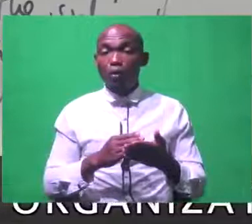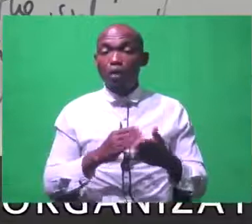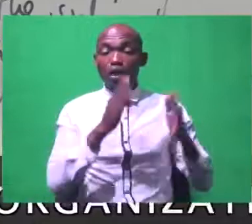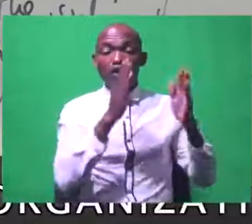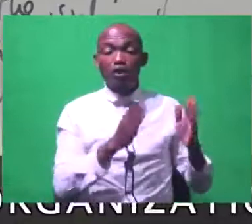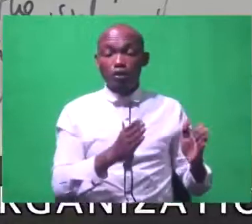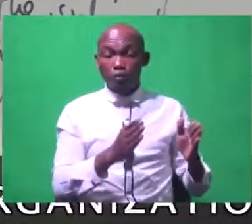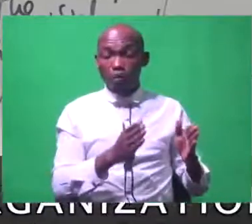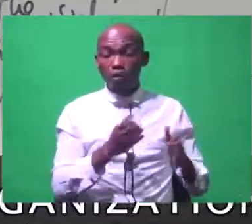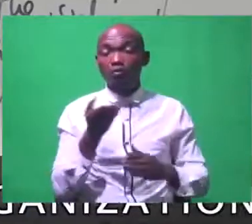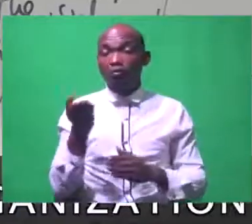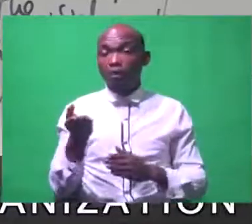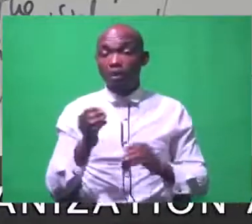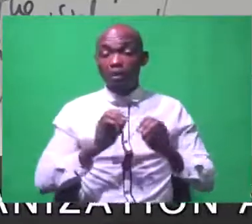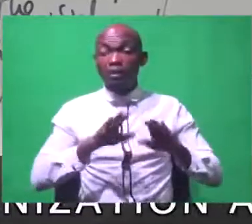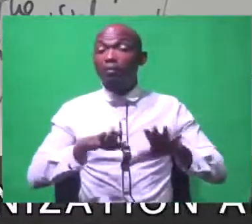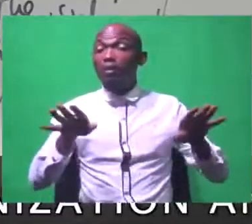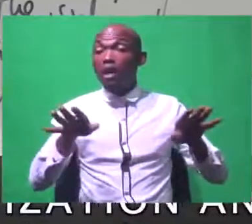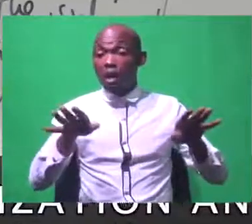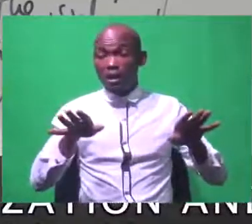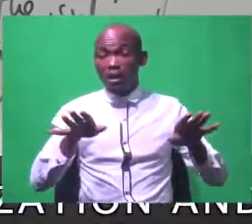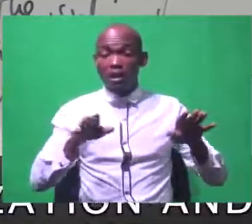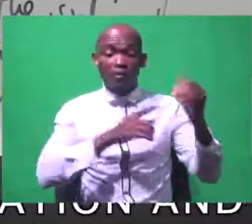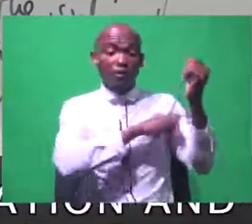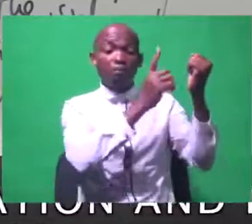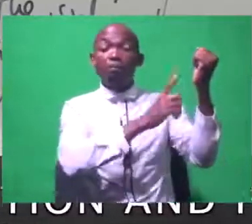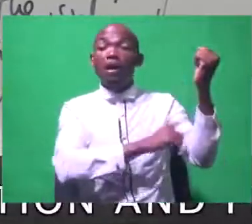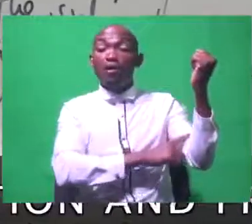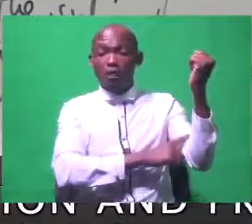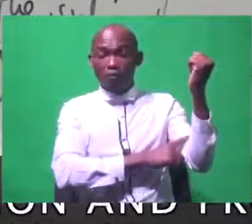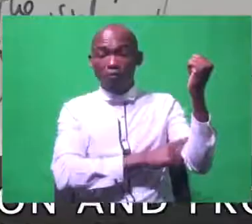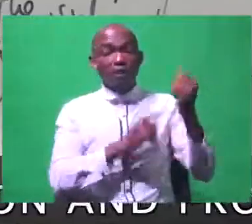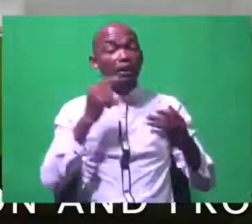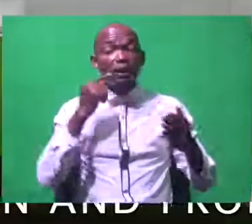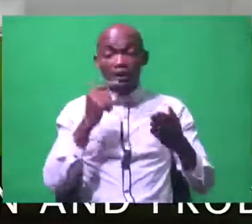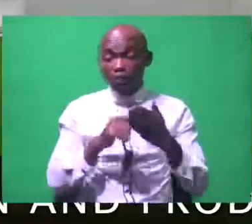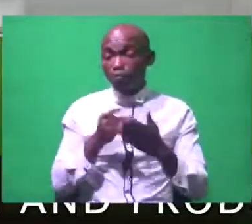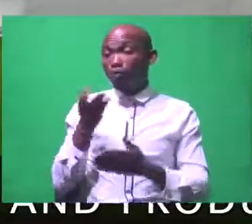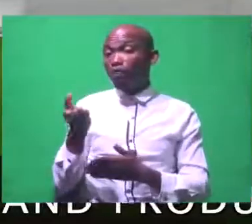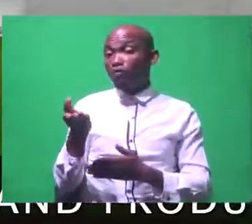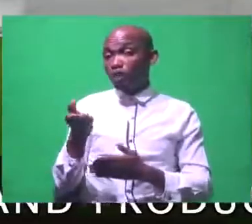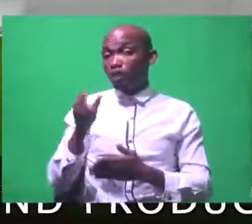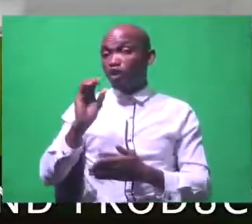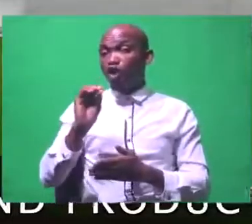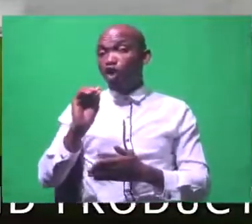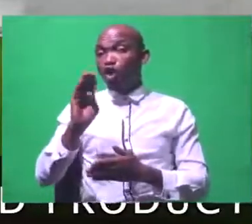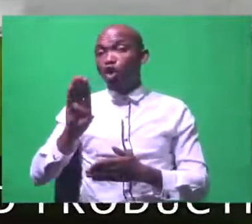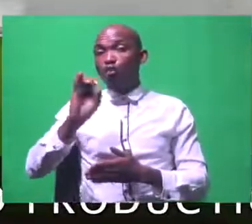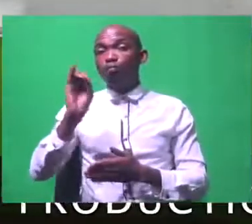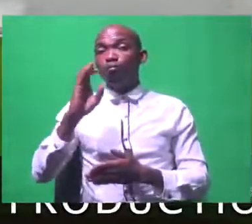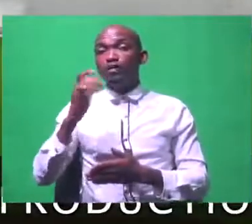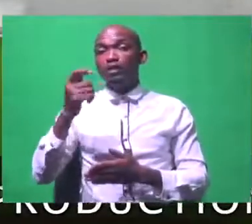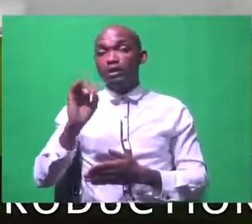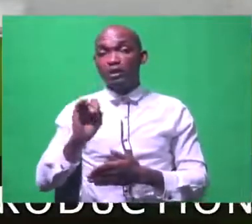beings supply their power. And the example of object of labor